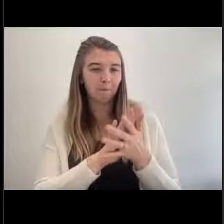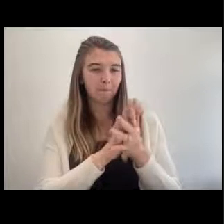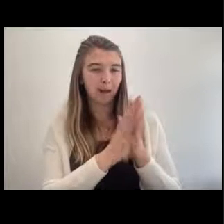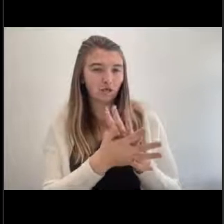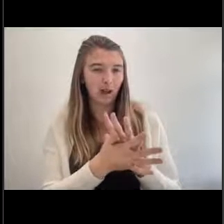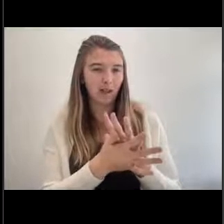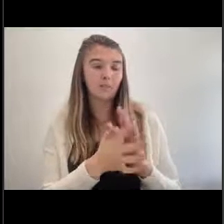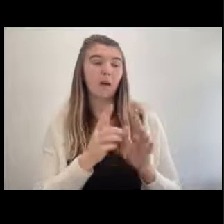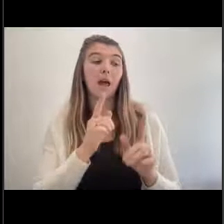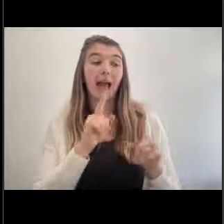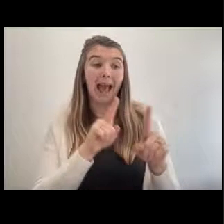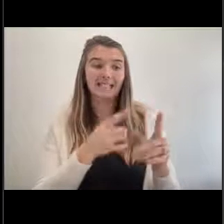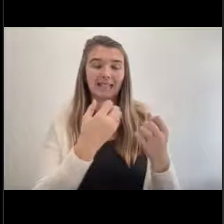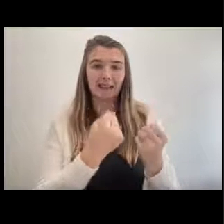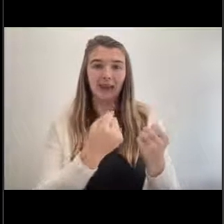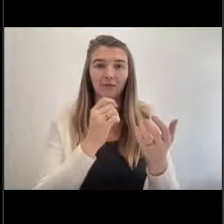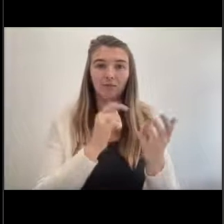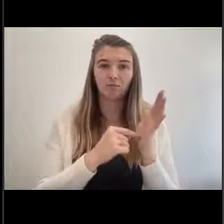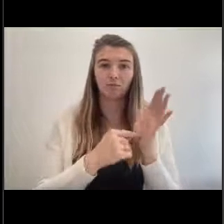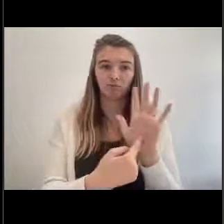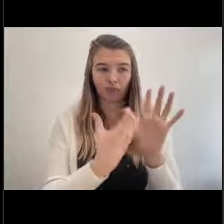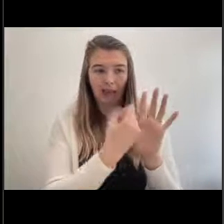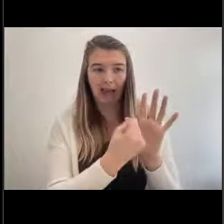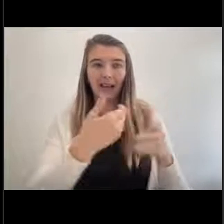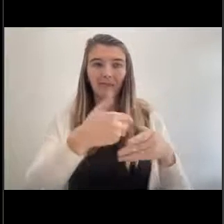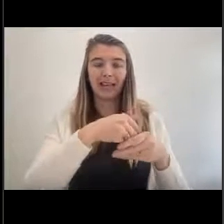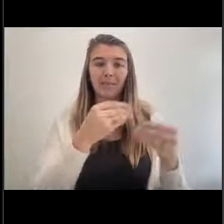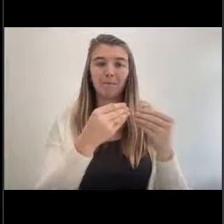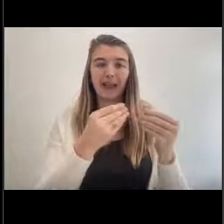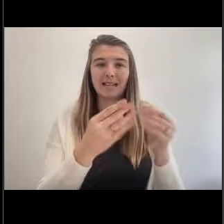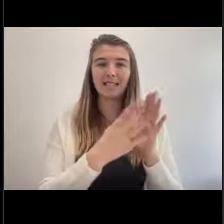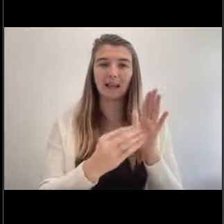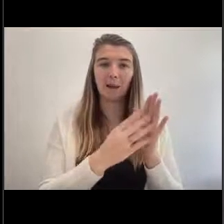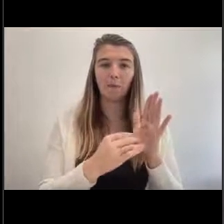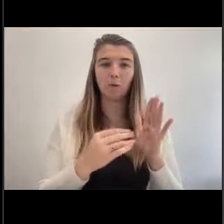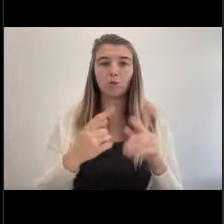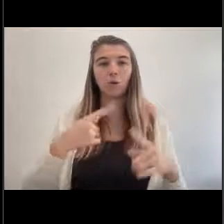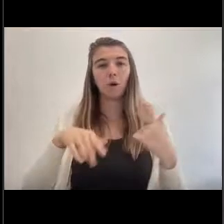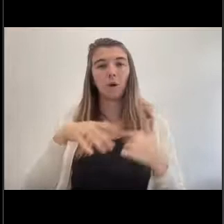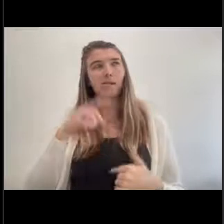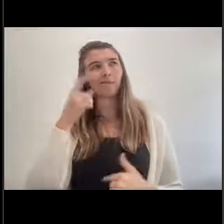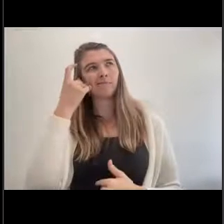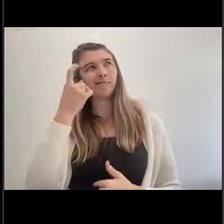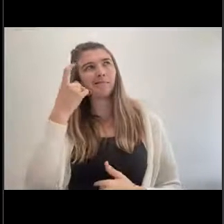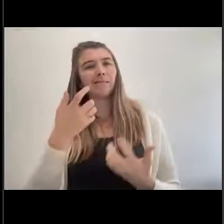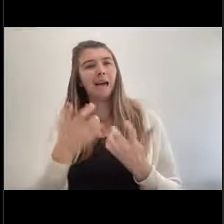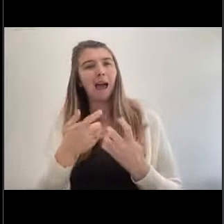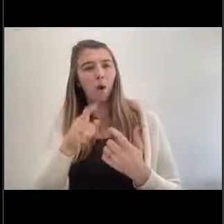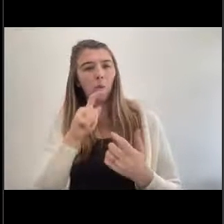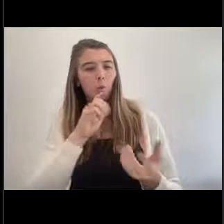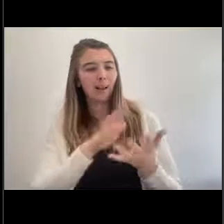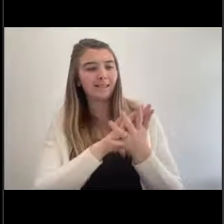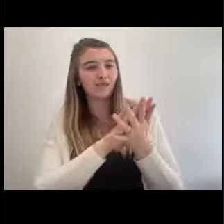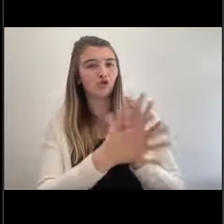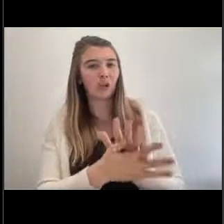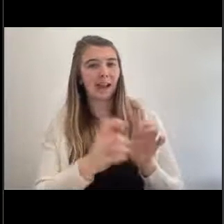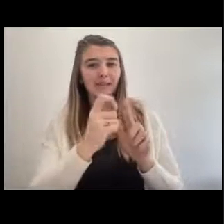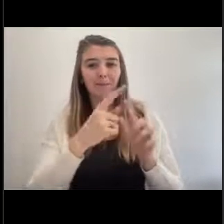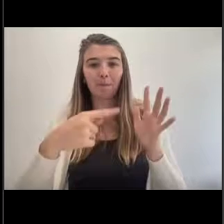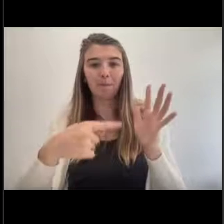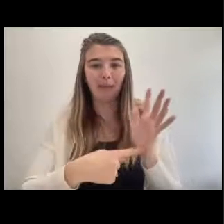samples, we wanted to know how they were degrading PET. So we incubated each of our bacteria as well as the known